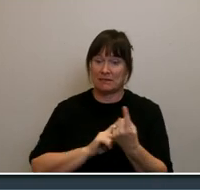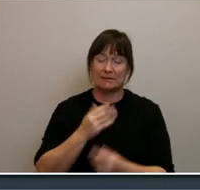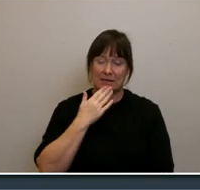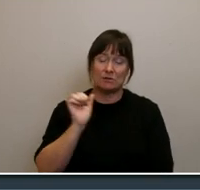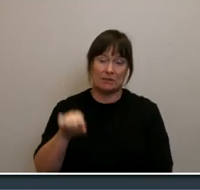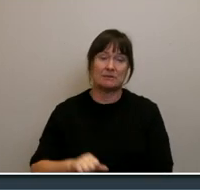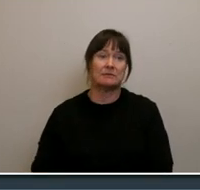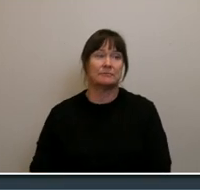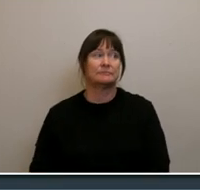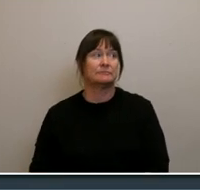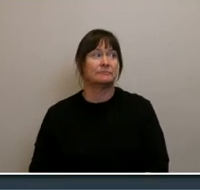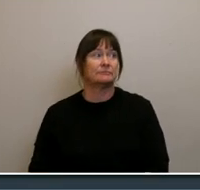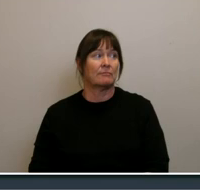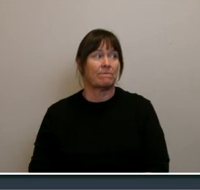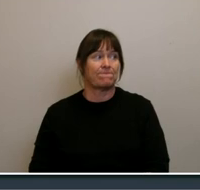ora.